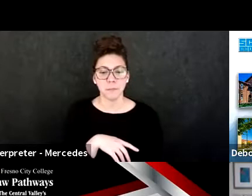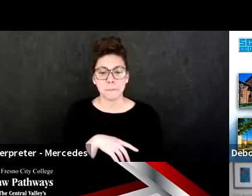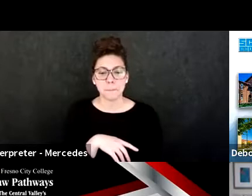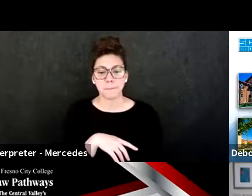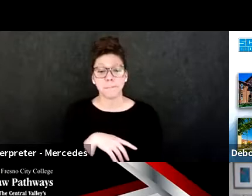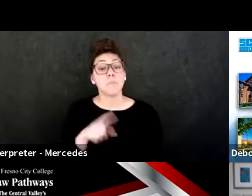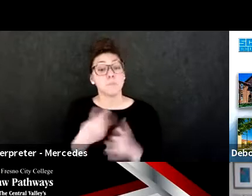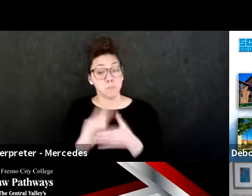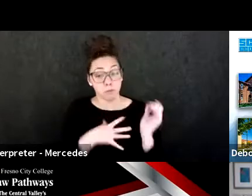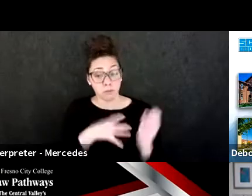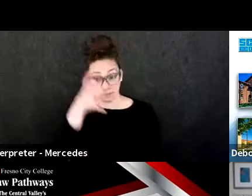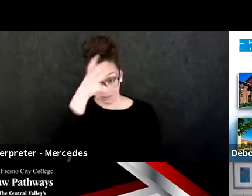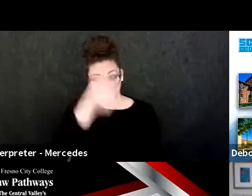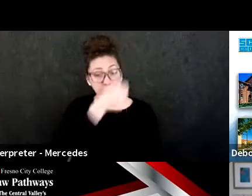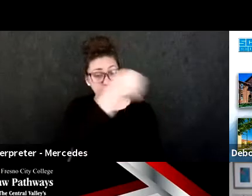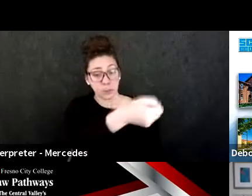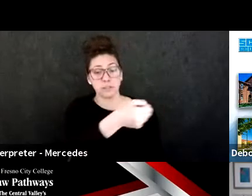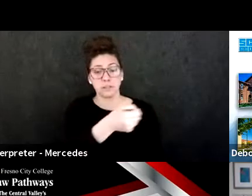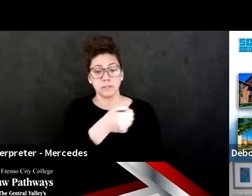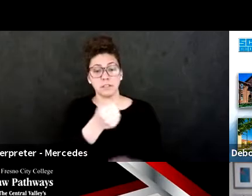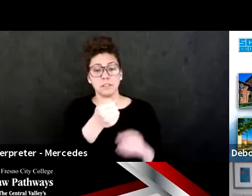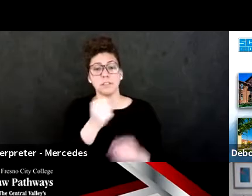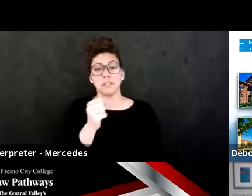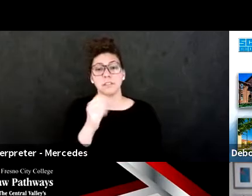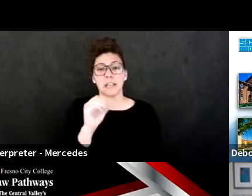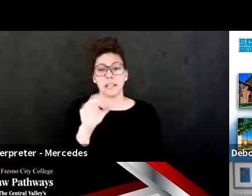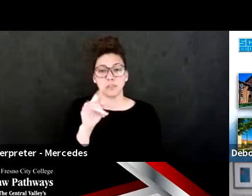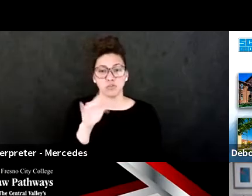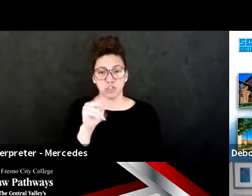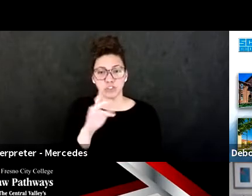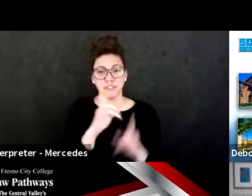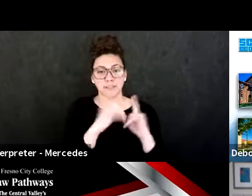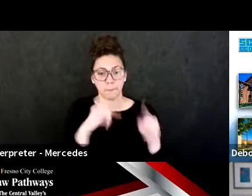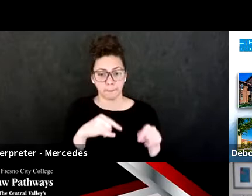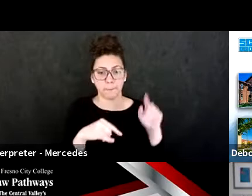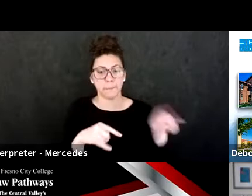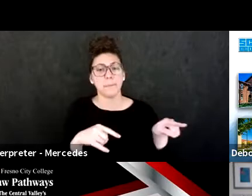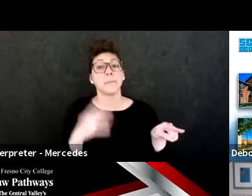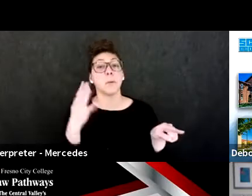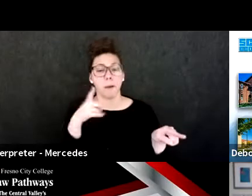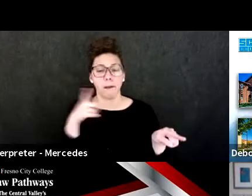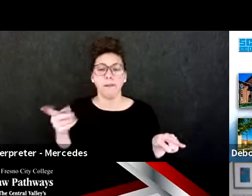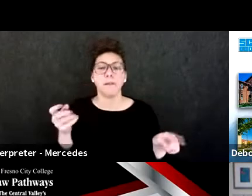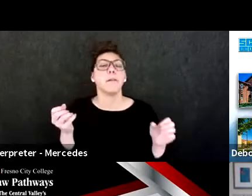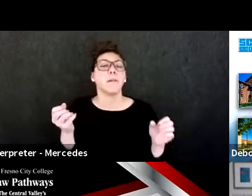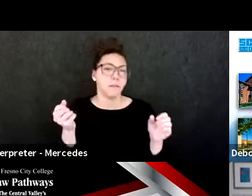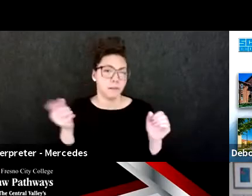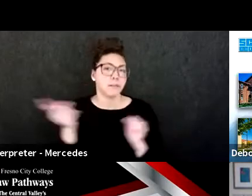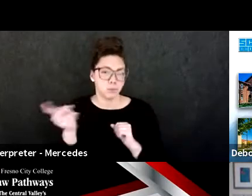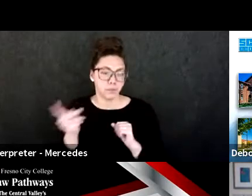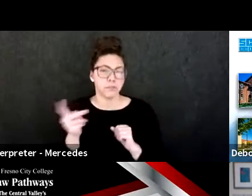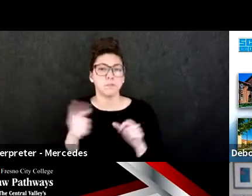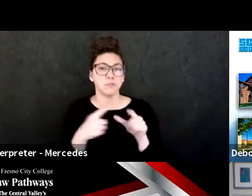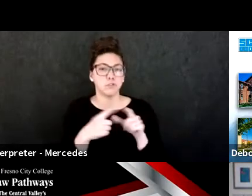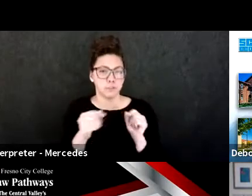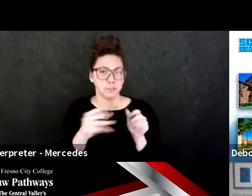II, just because they were Japanese American. And I know many of you know what those camps were. And